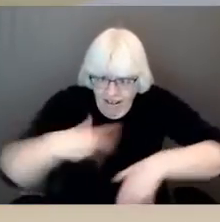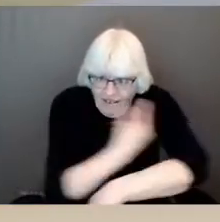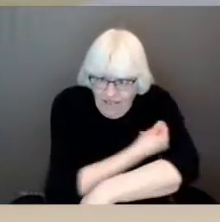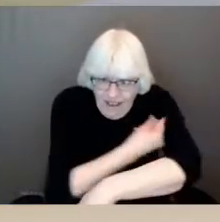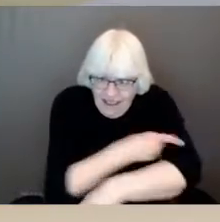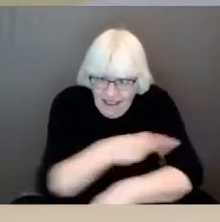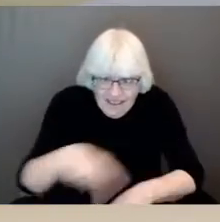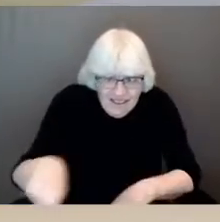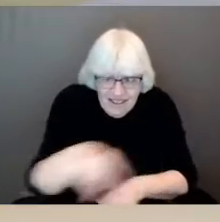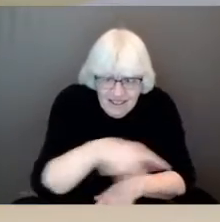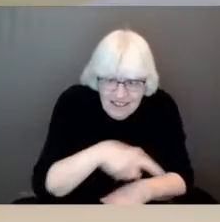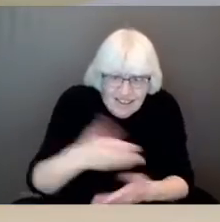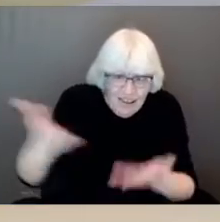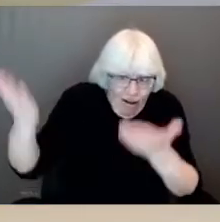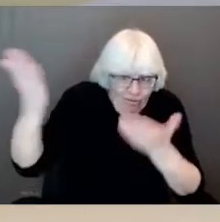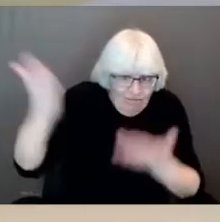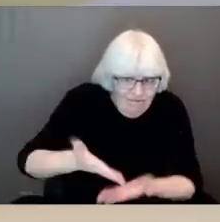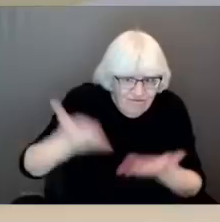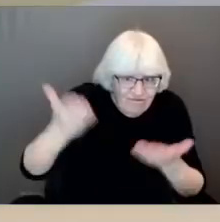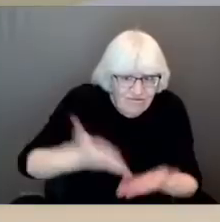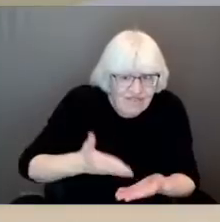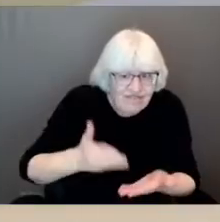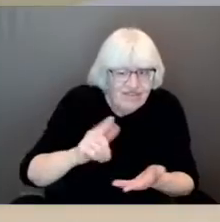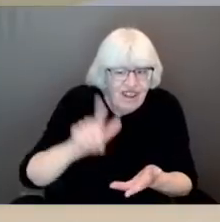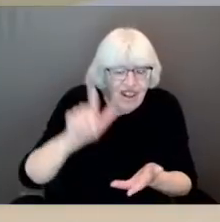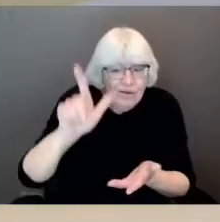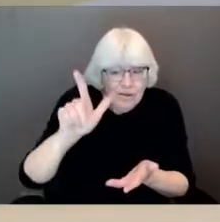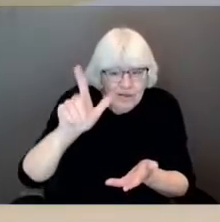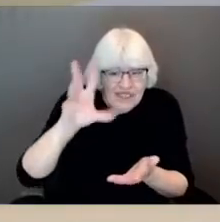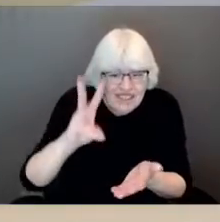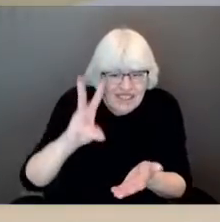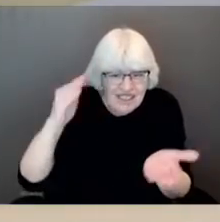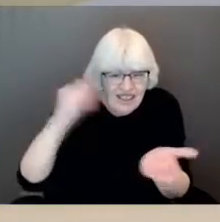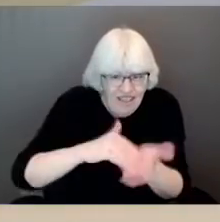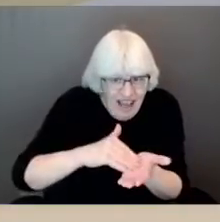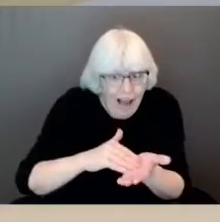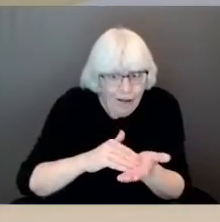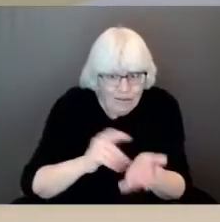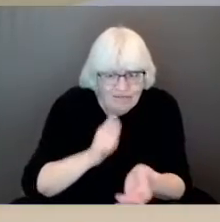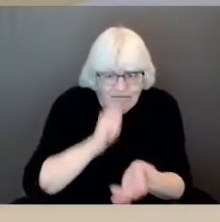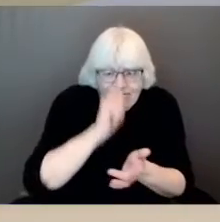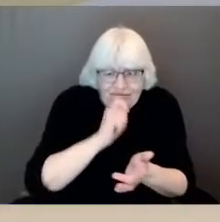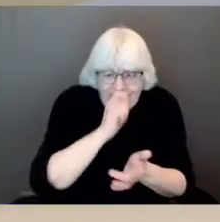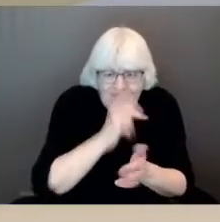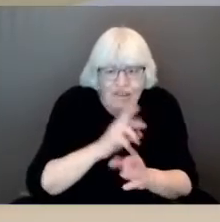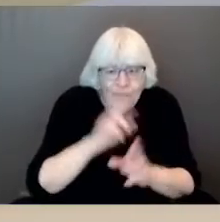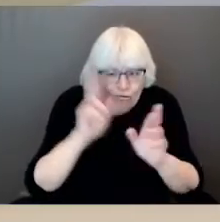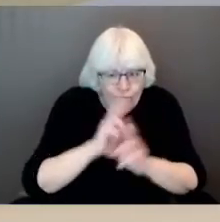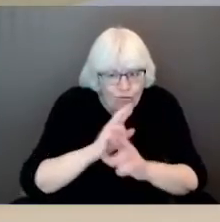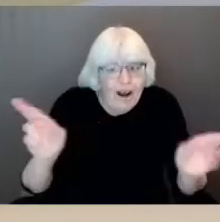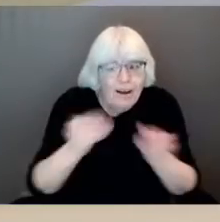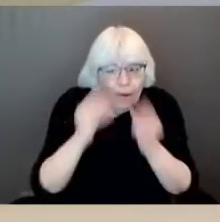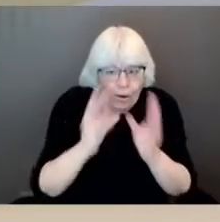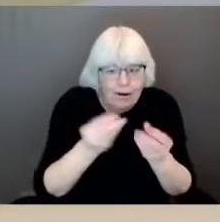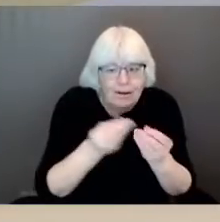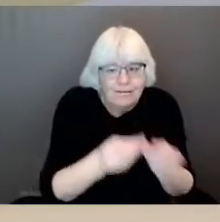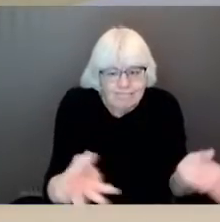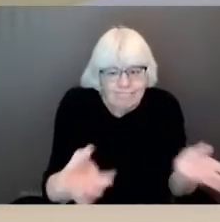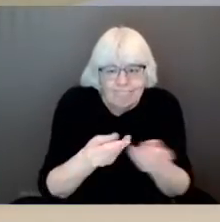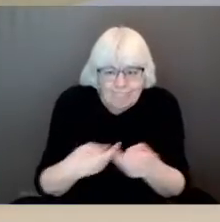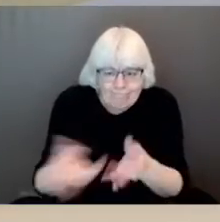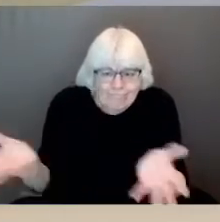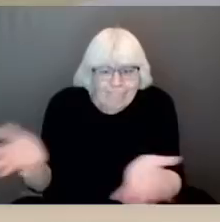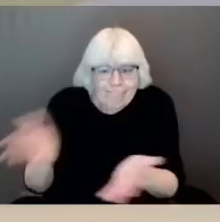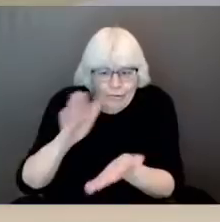least 26,000, I want to make sure they get into the hands of families